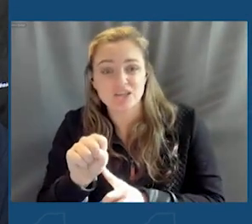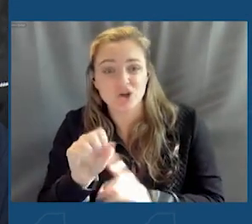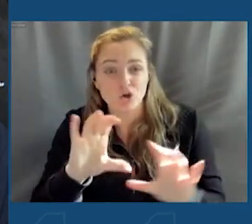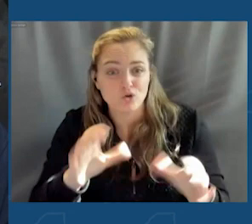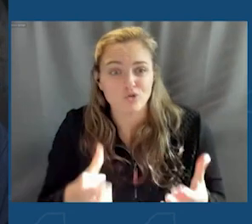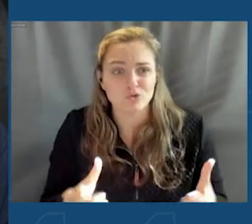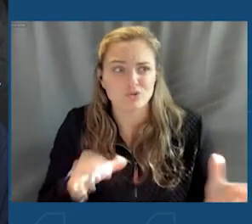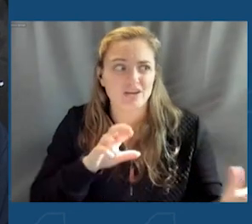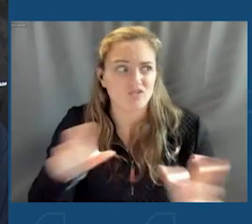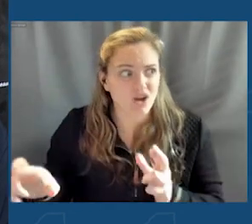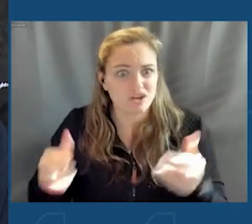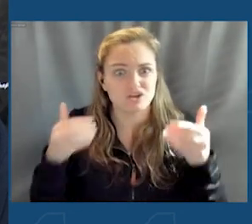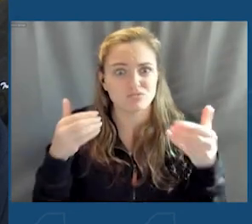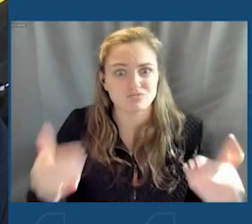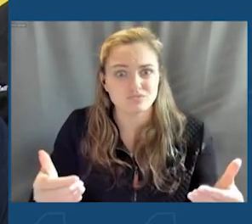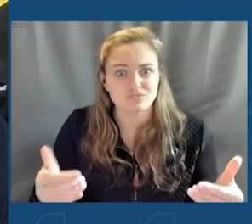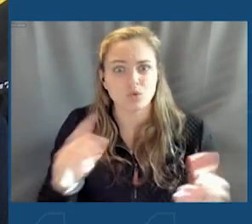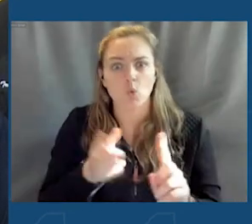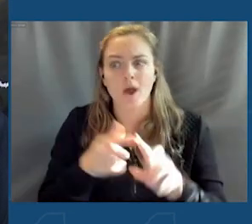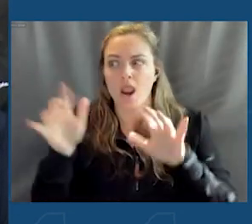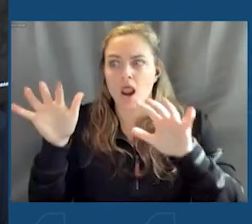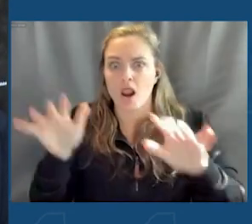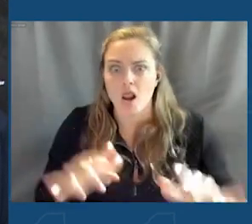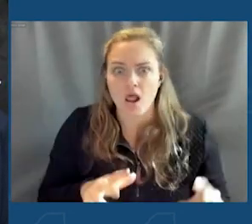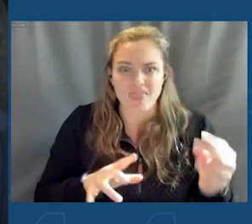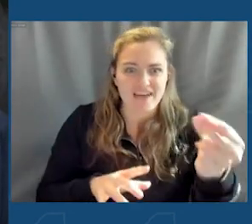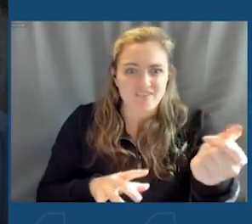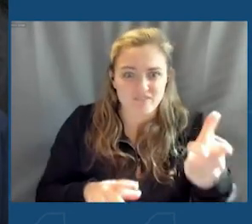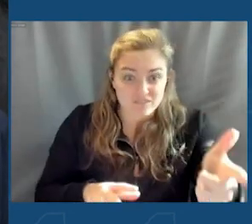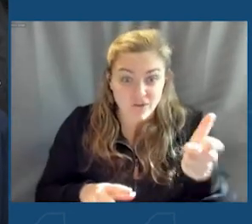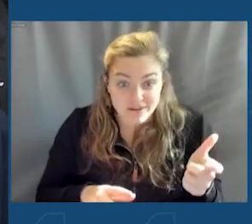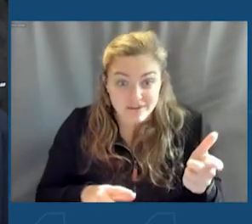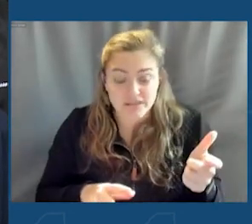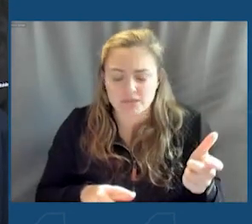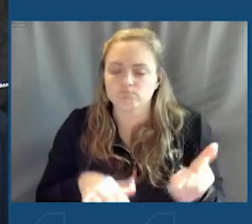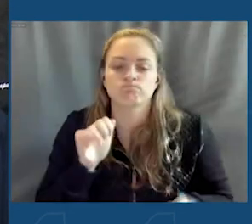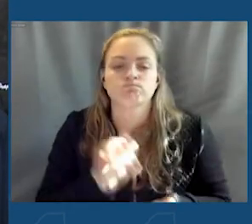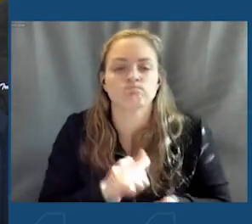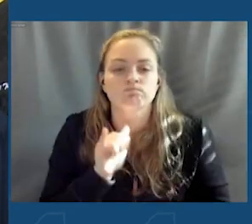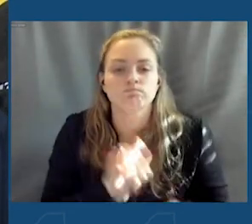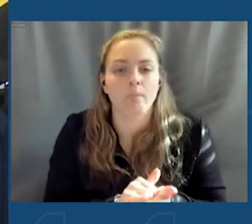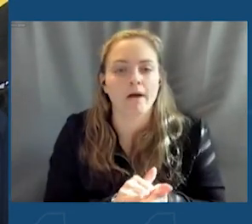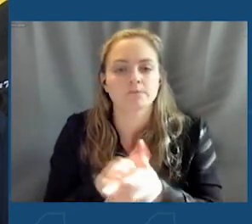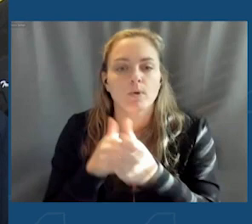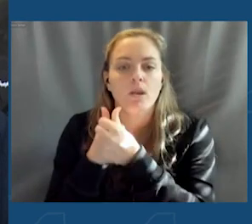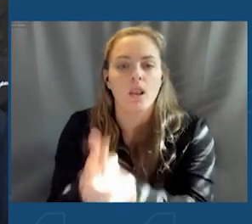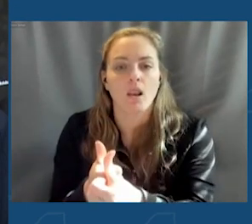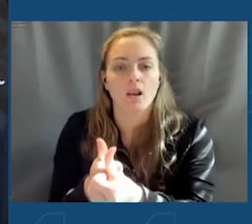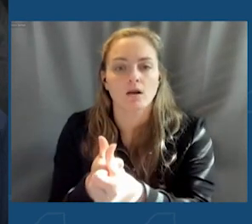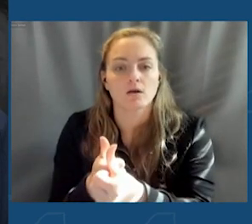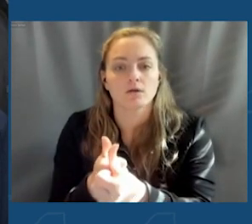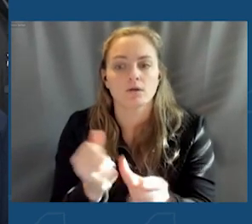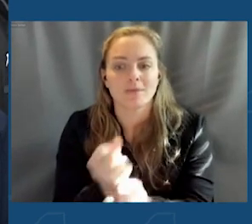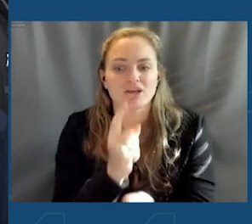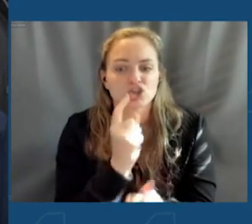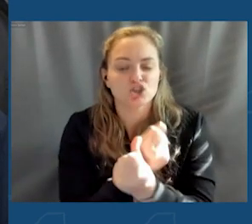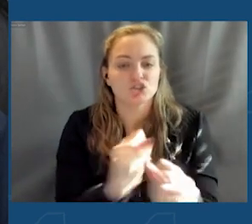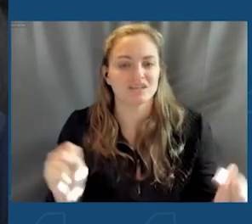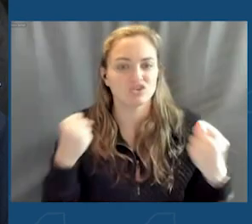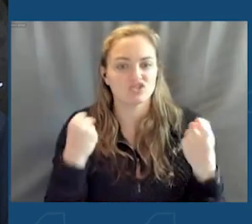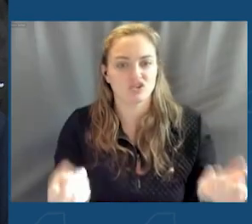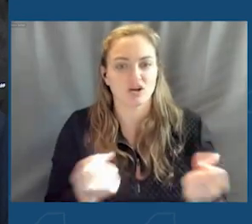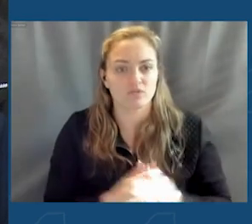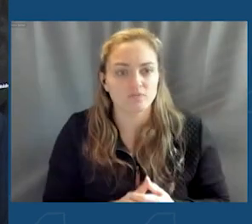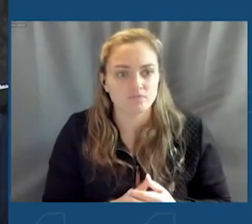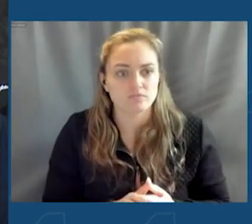here. When it's coming down at that rate, it is almost impossible to clear the road to make it safe to travel. So you have to let the